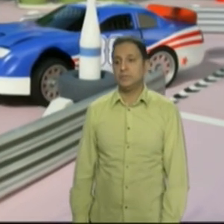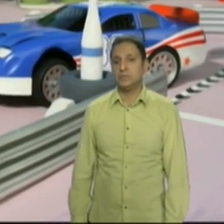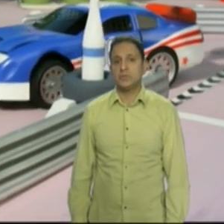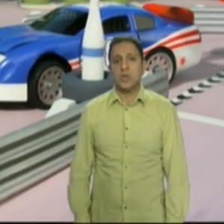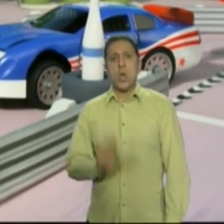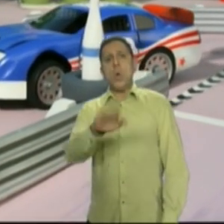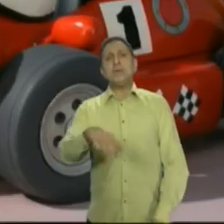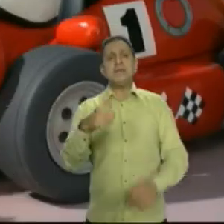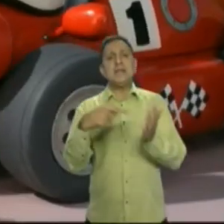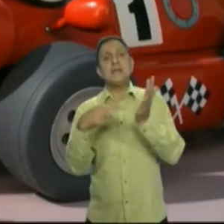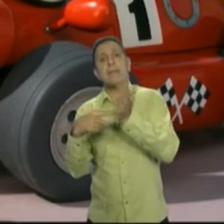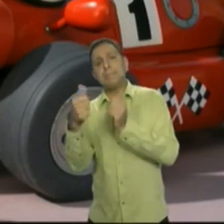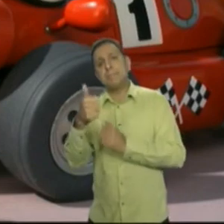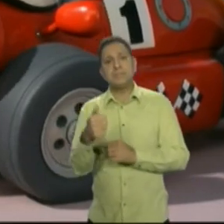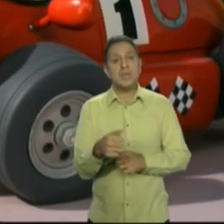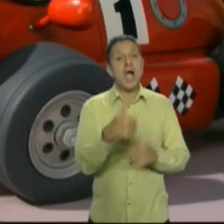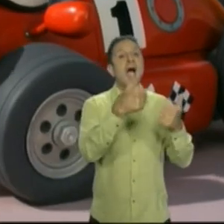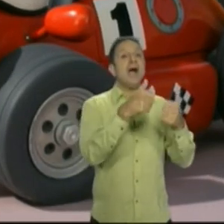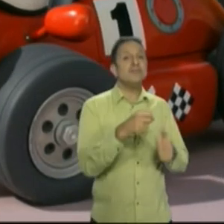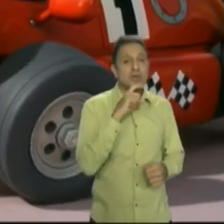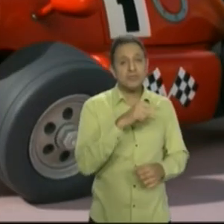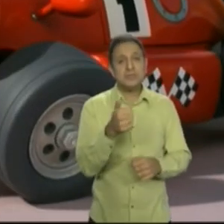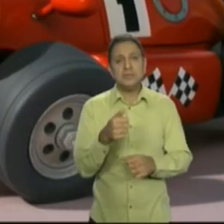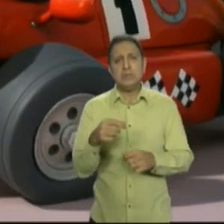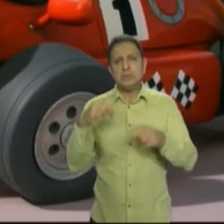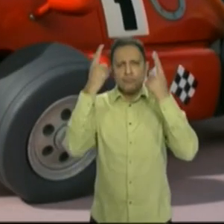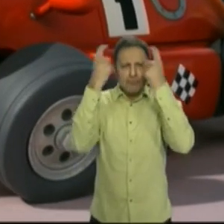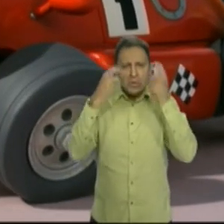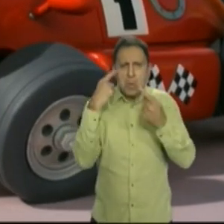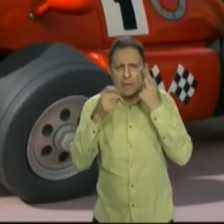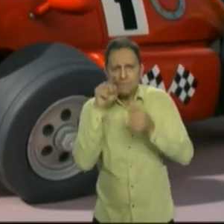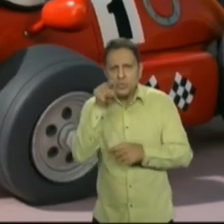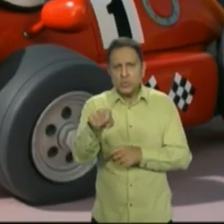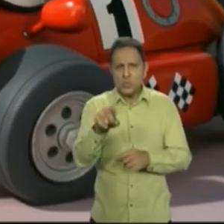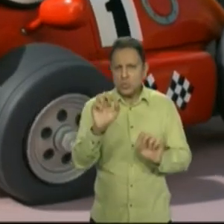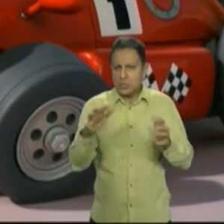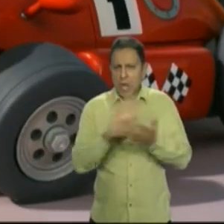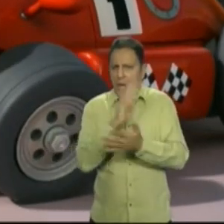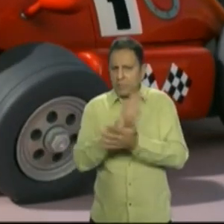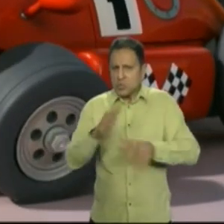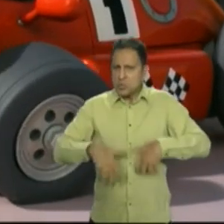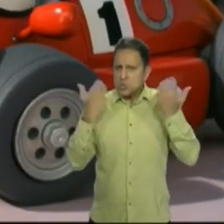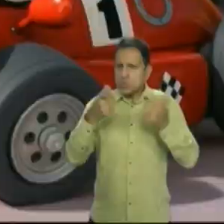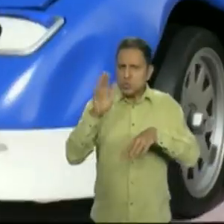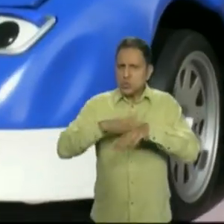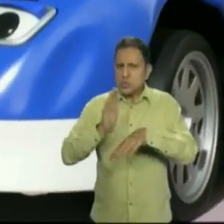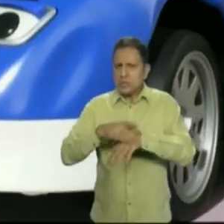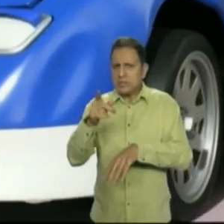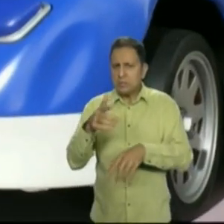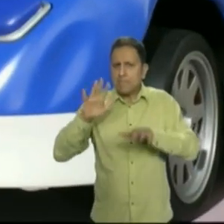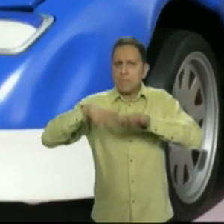Hi, Tintop. Hi, Rory. Big Chris is looking for you, and he won't be very happy to see the state you're in, especially before the big